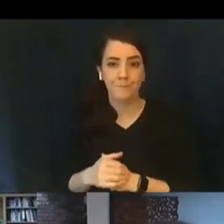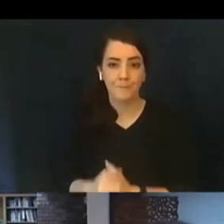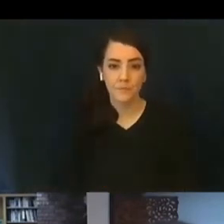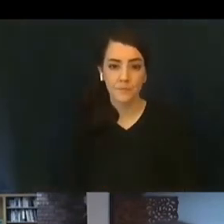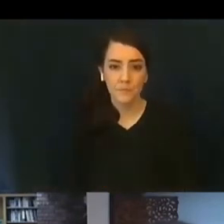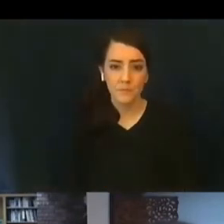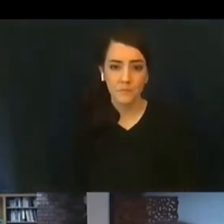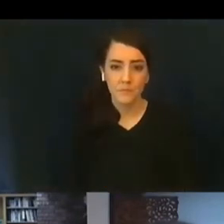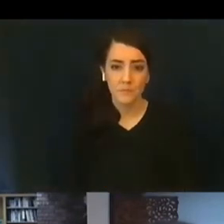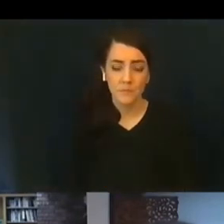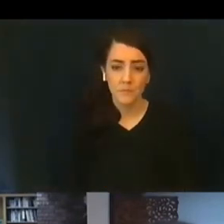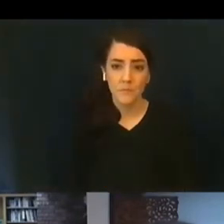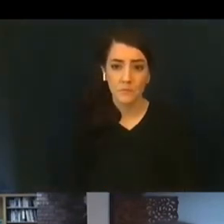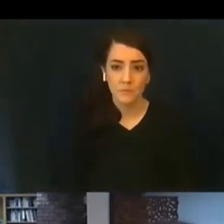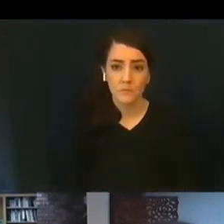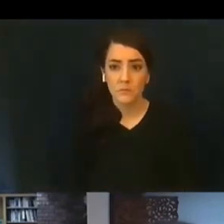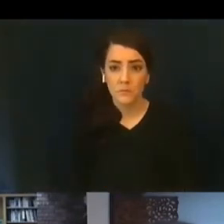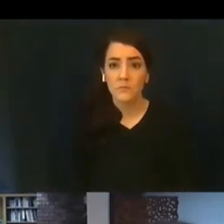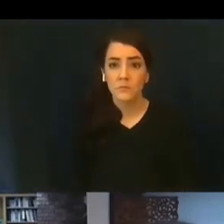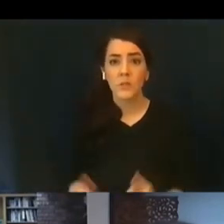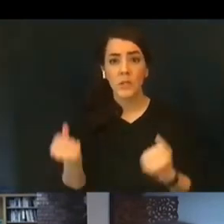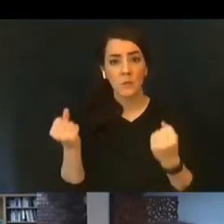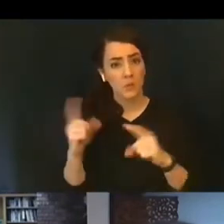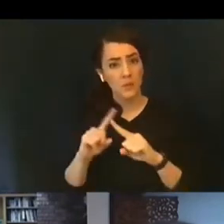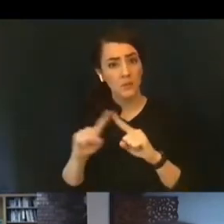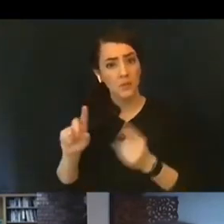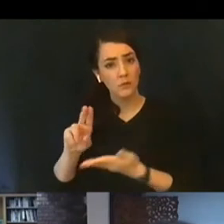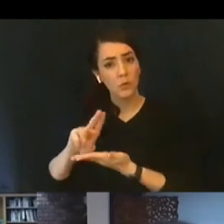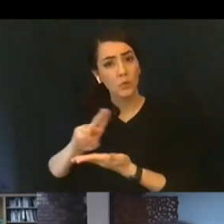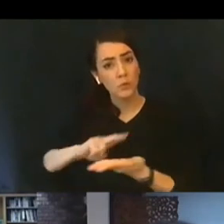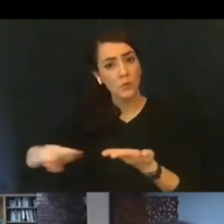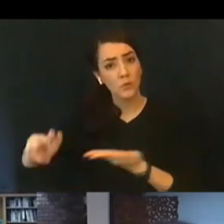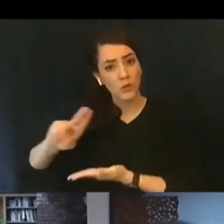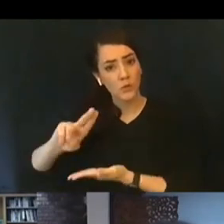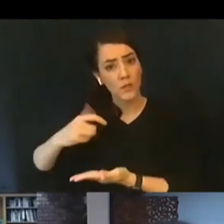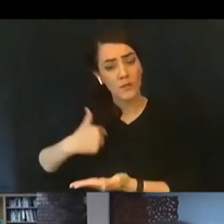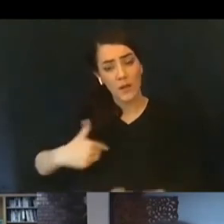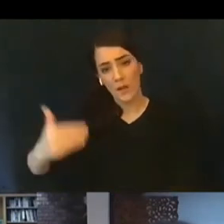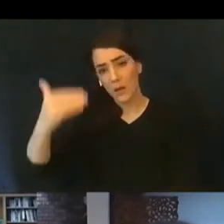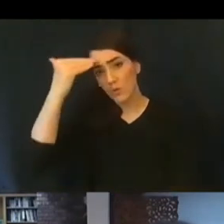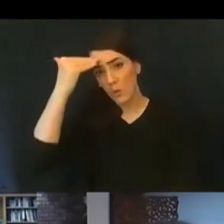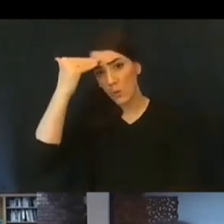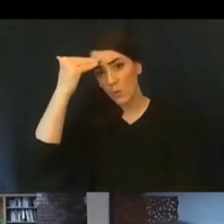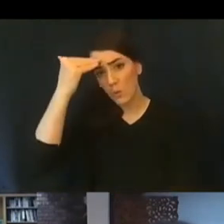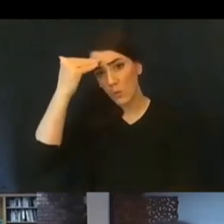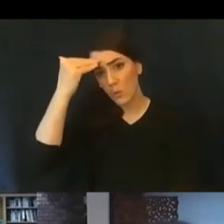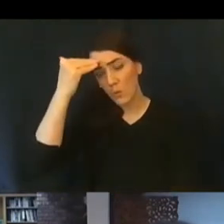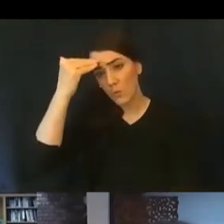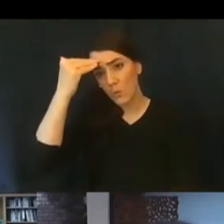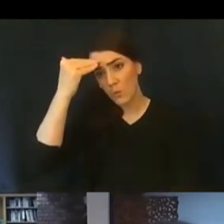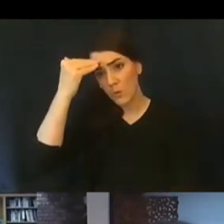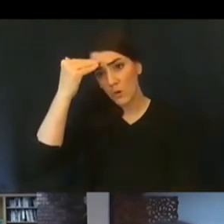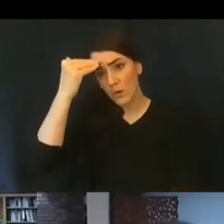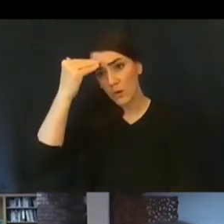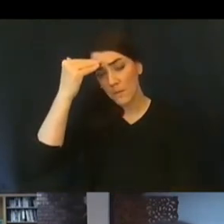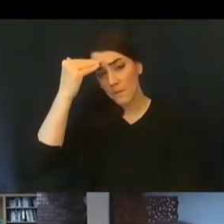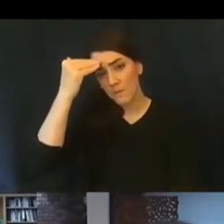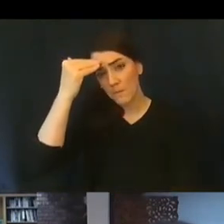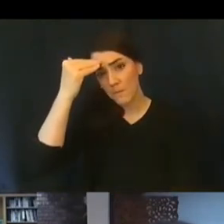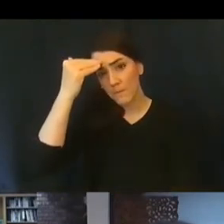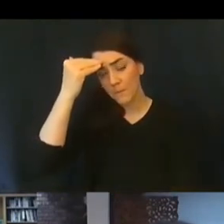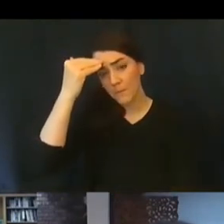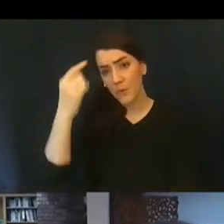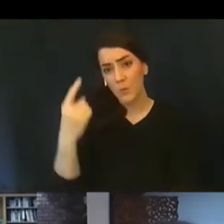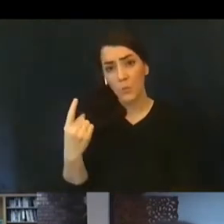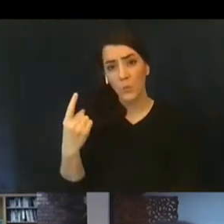obviously there are universities. I, I'm aware of, for example, uh, a new, uh, department, uh,